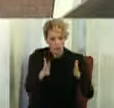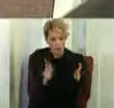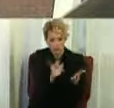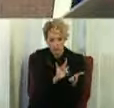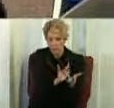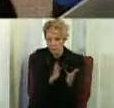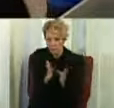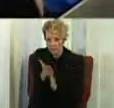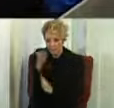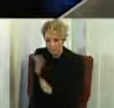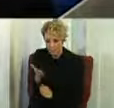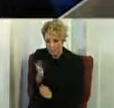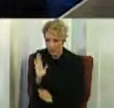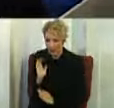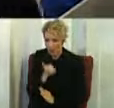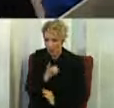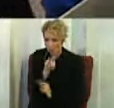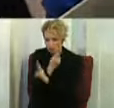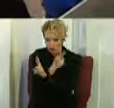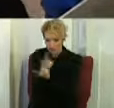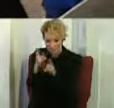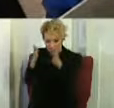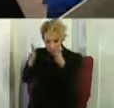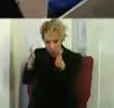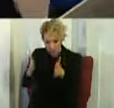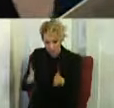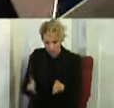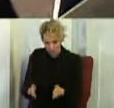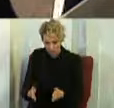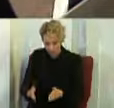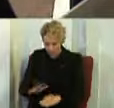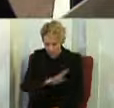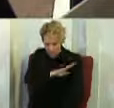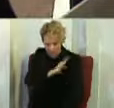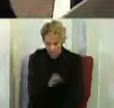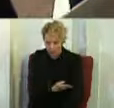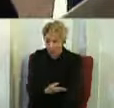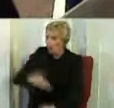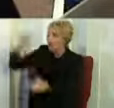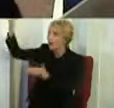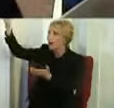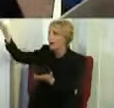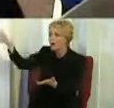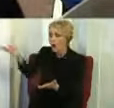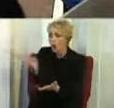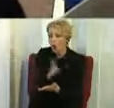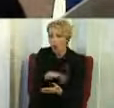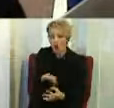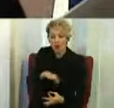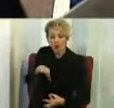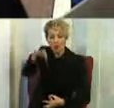Jesus, who is our Redeemer, and with the power of the Holy Spirit.